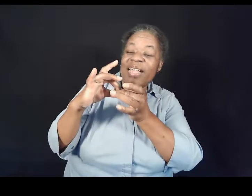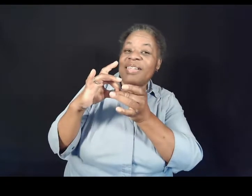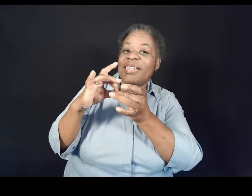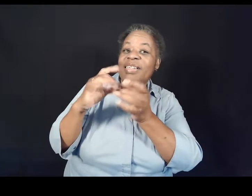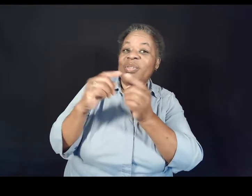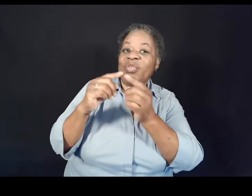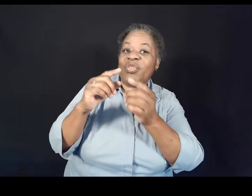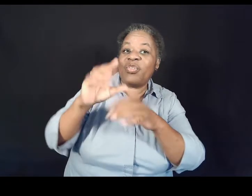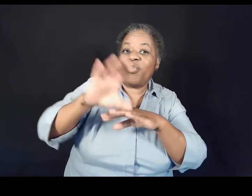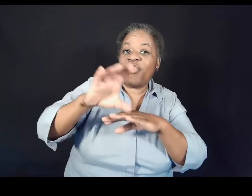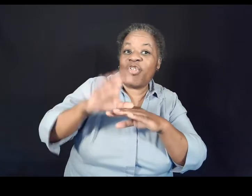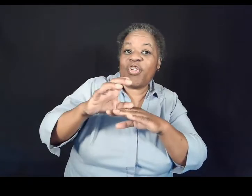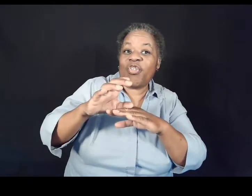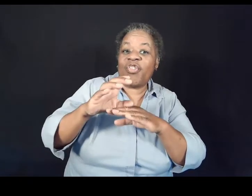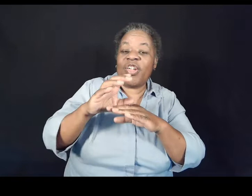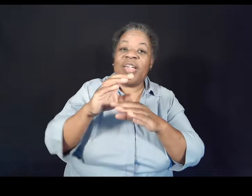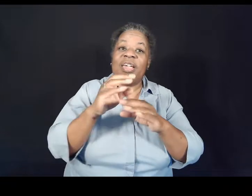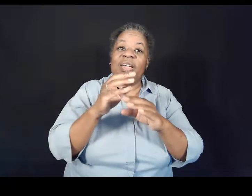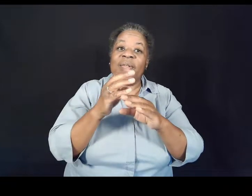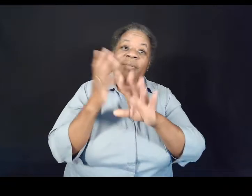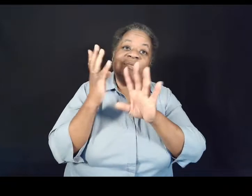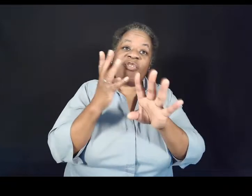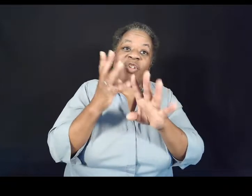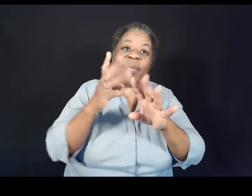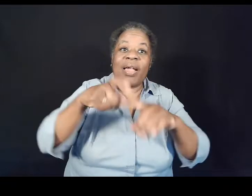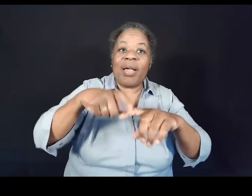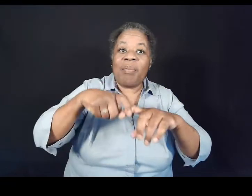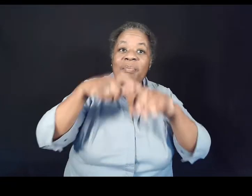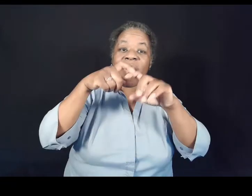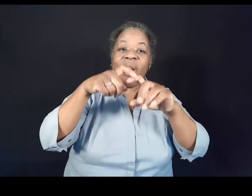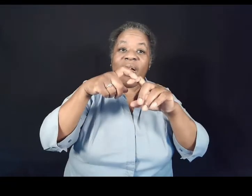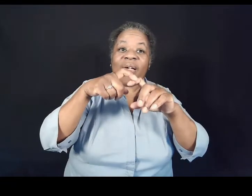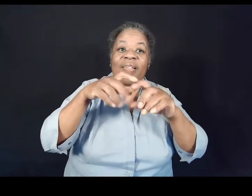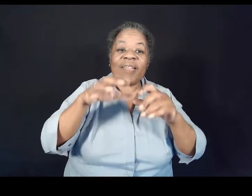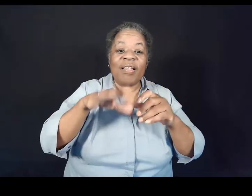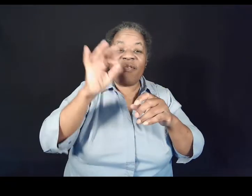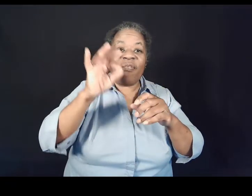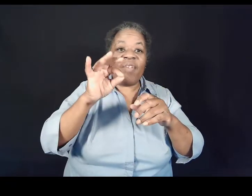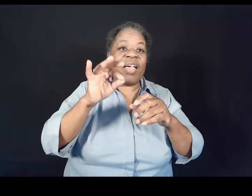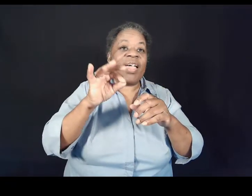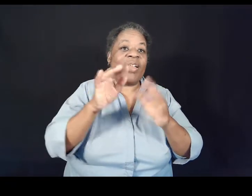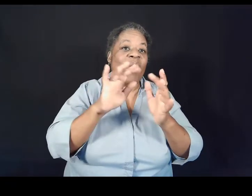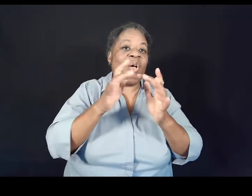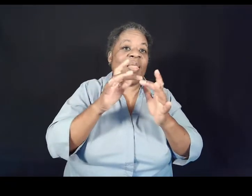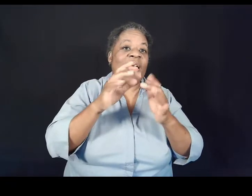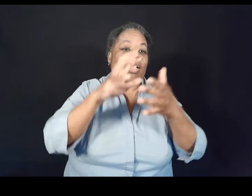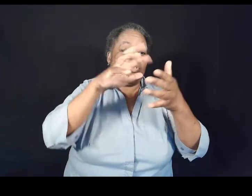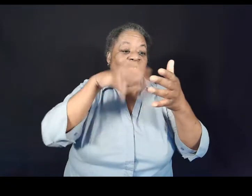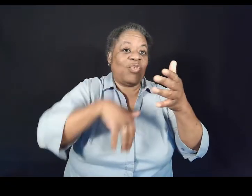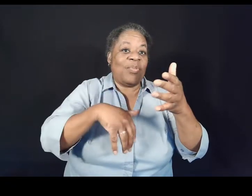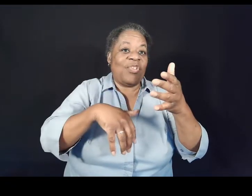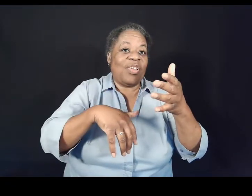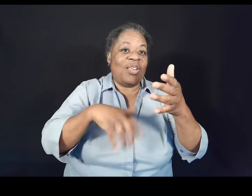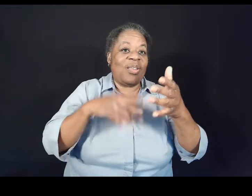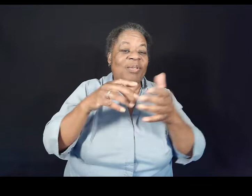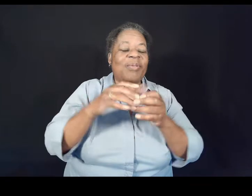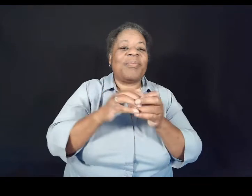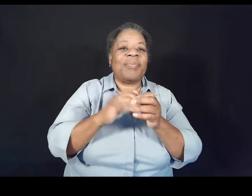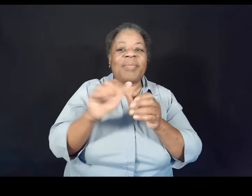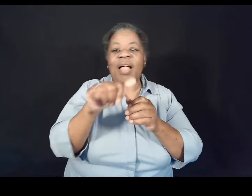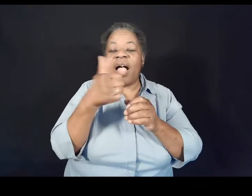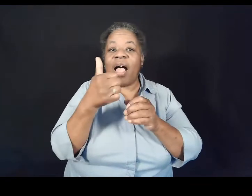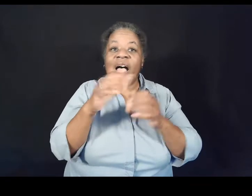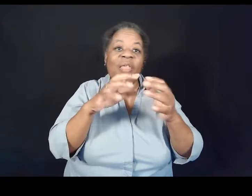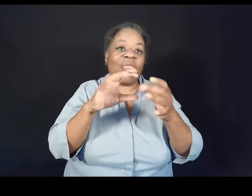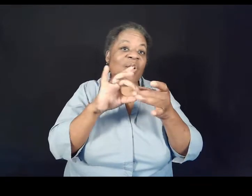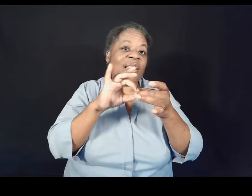and take a moment to click the link in the description to our online connection card. We'd love to hear from you. You'll find other links in there